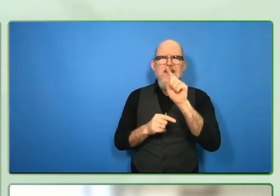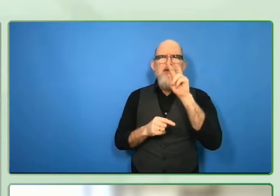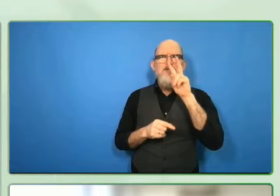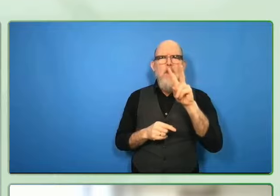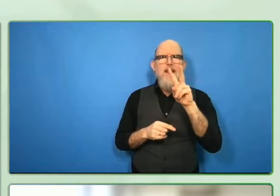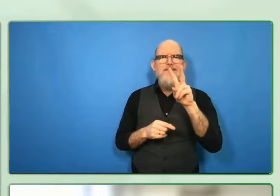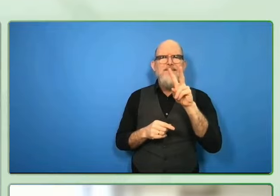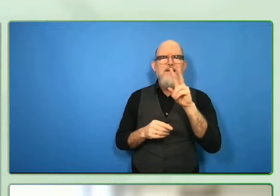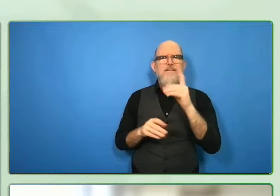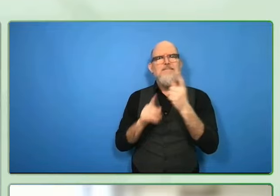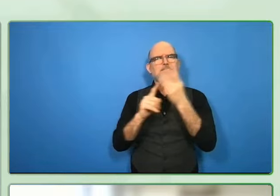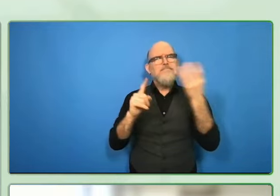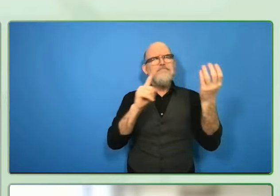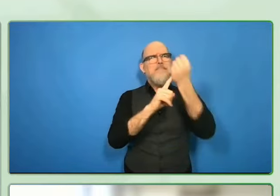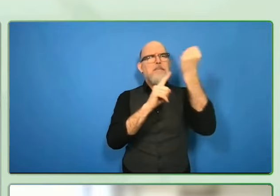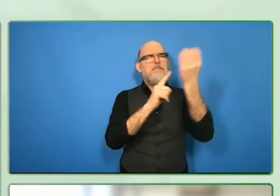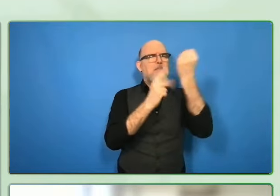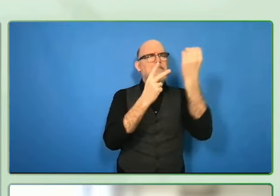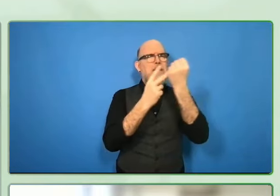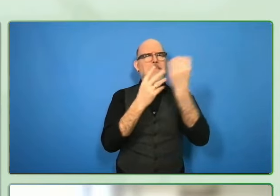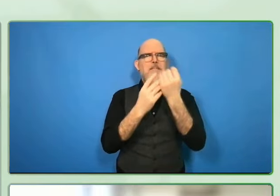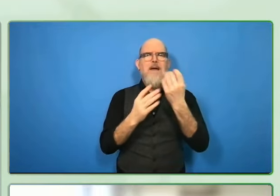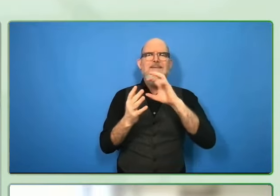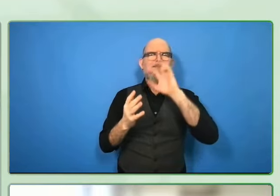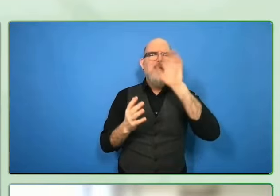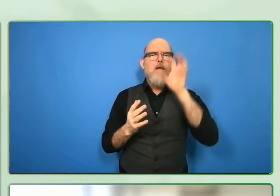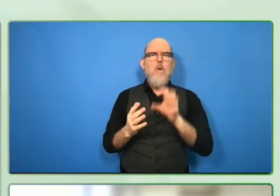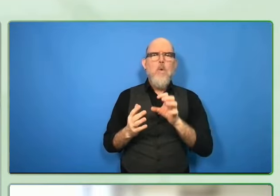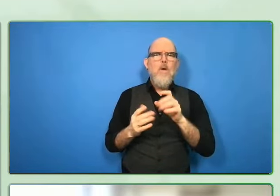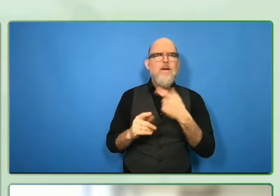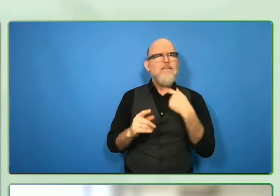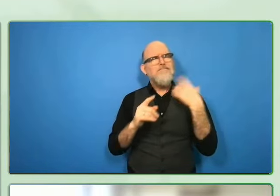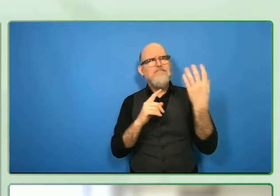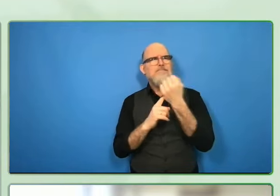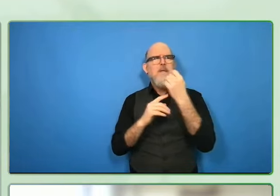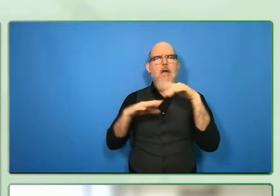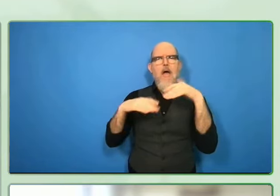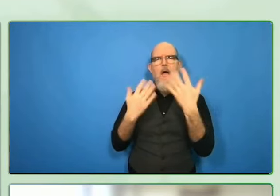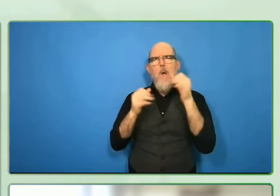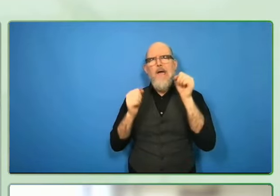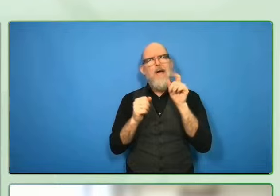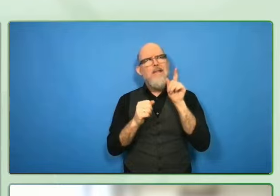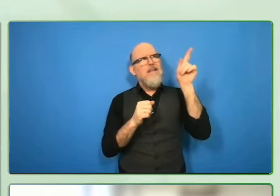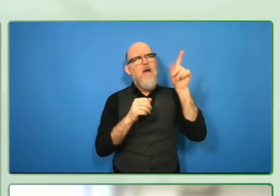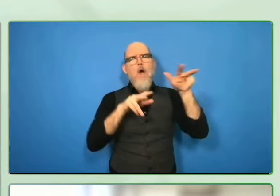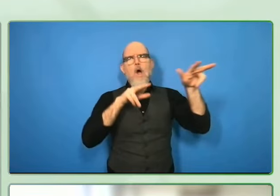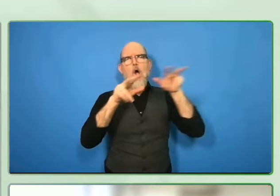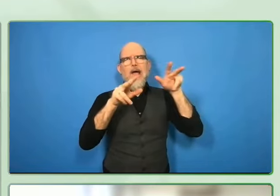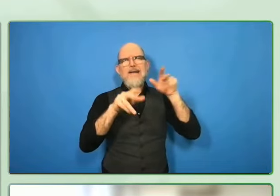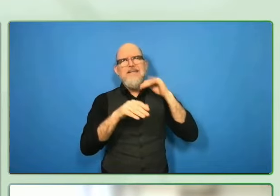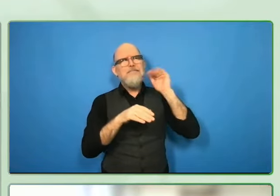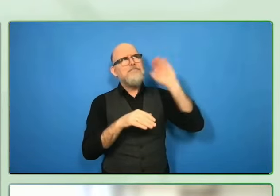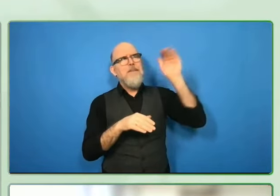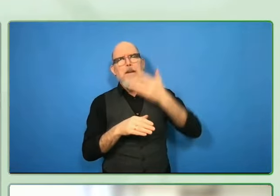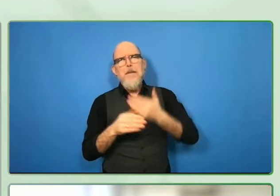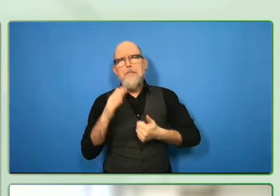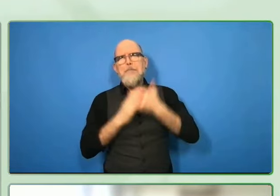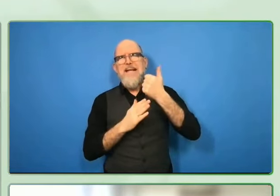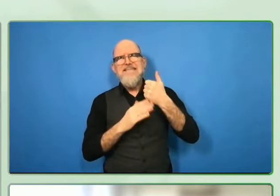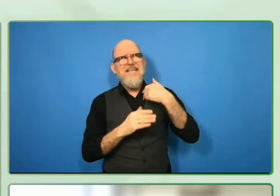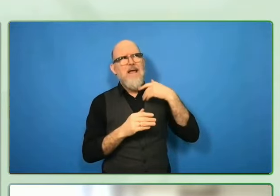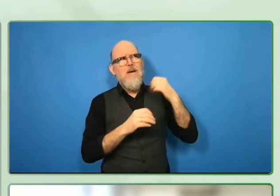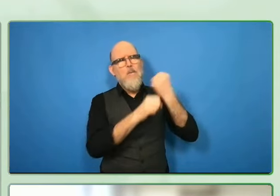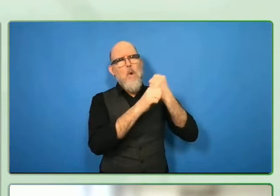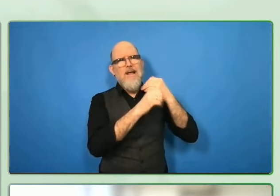generate systems that work better. But I also put in 9 tips for employee network leaders. And I wanted to ask you which of those